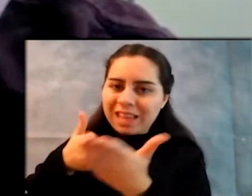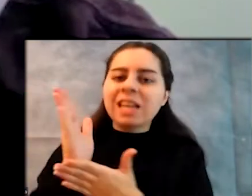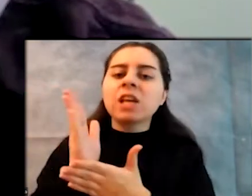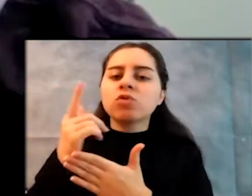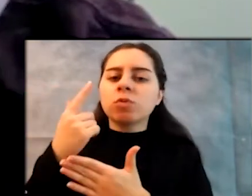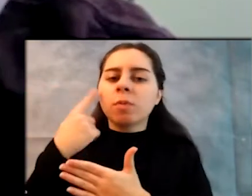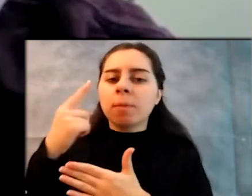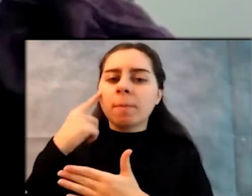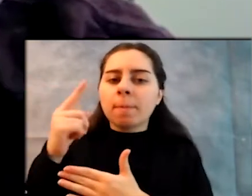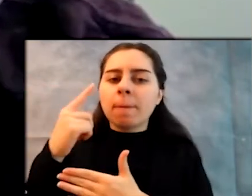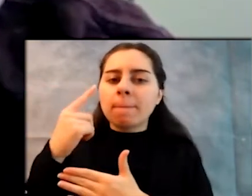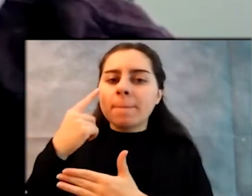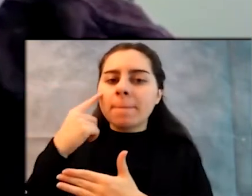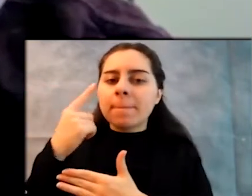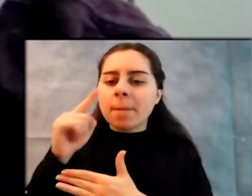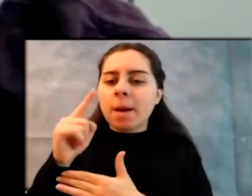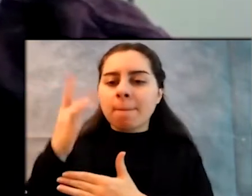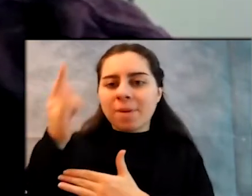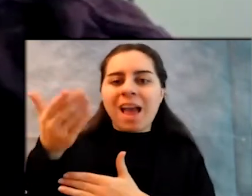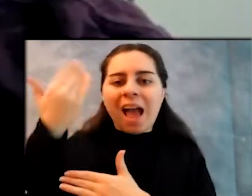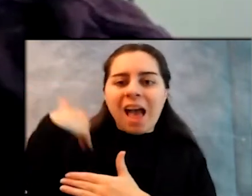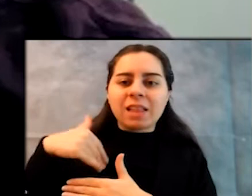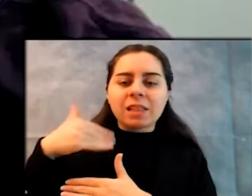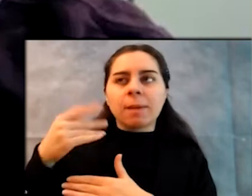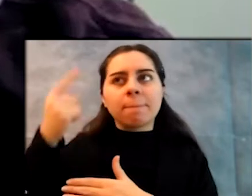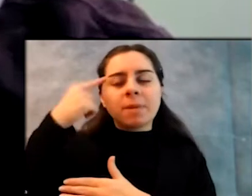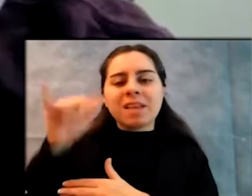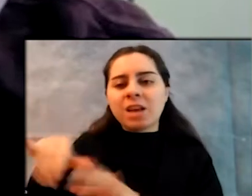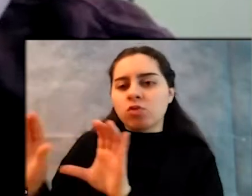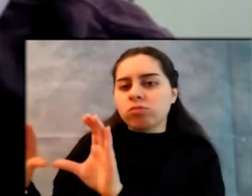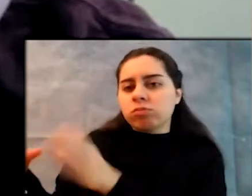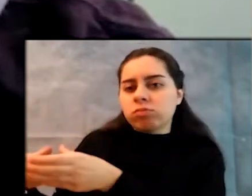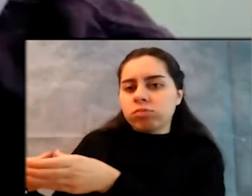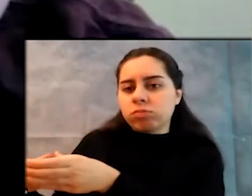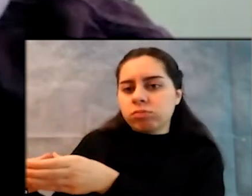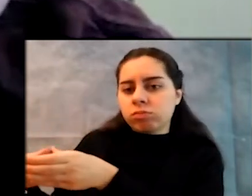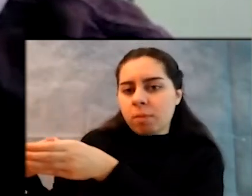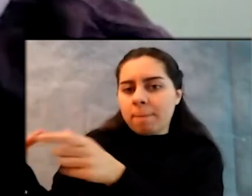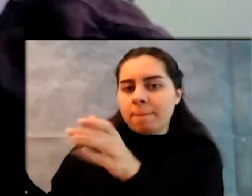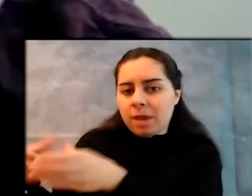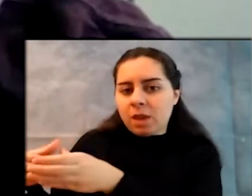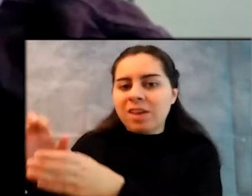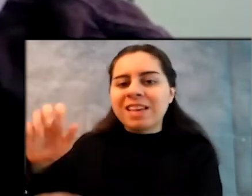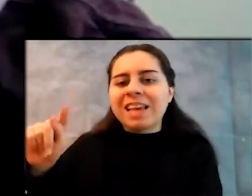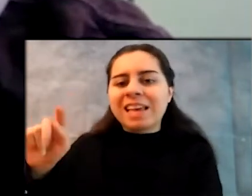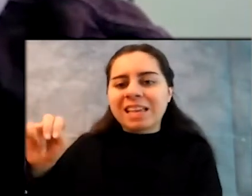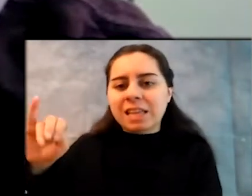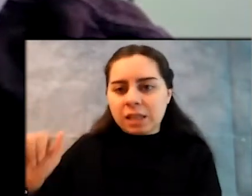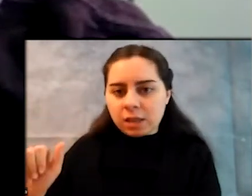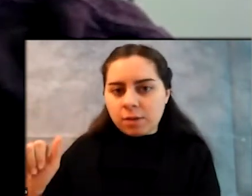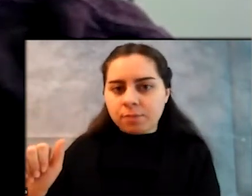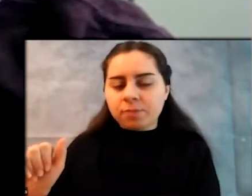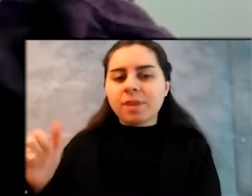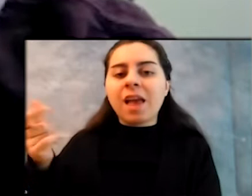an extinct ethnic category. It explores the historical and interactional challenges involved in claiming membership